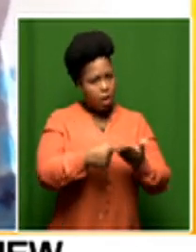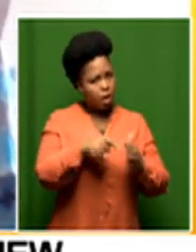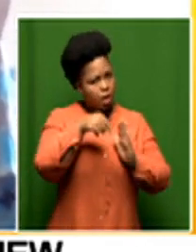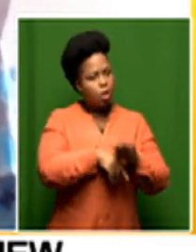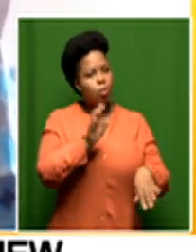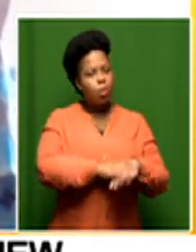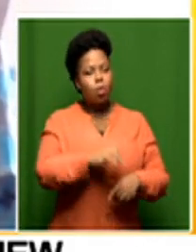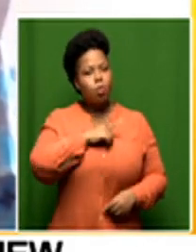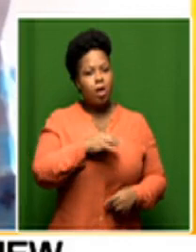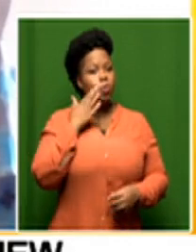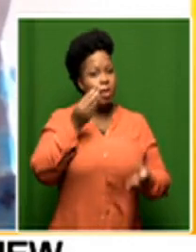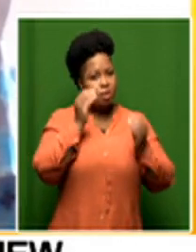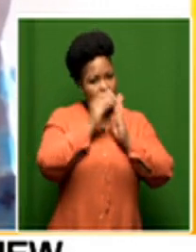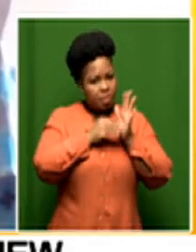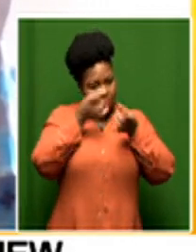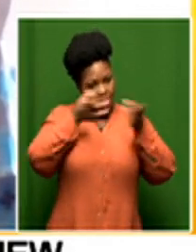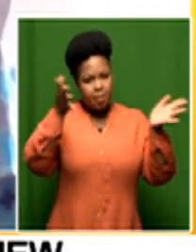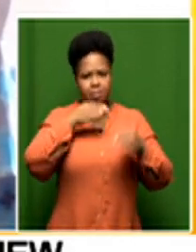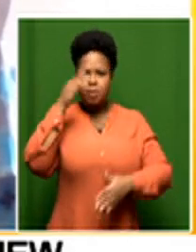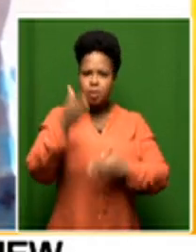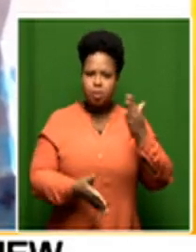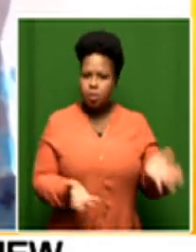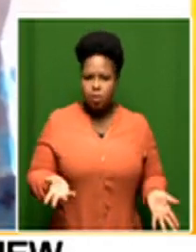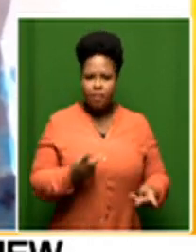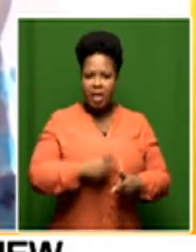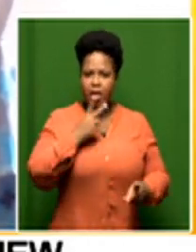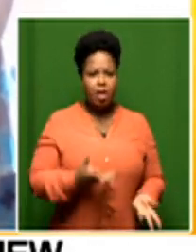discussion? I mean, once it's been gazetted, is that not the end of the process?